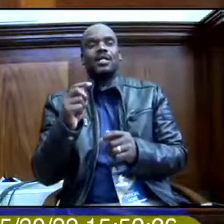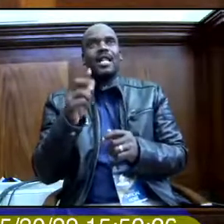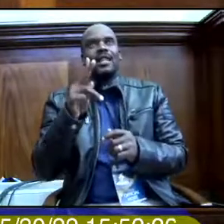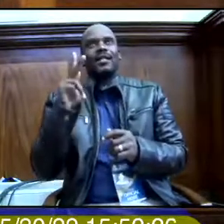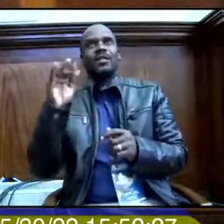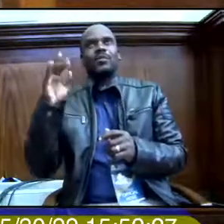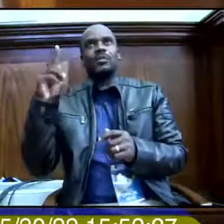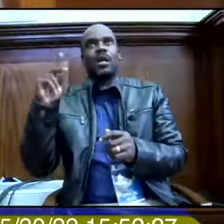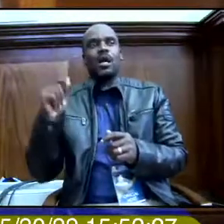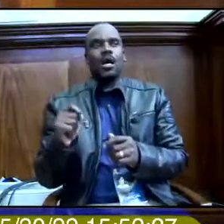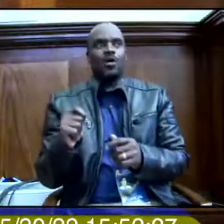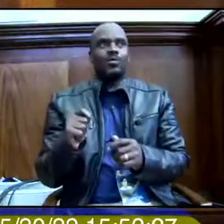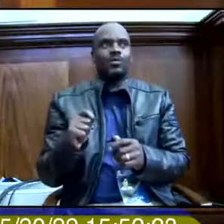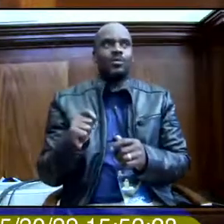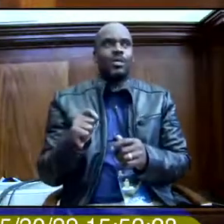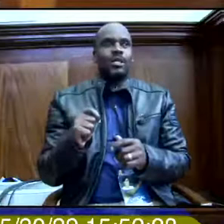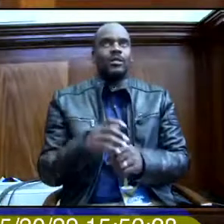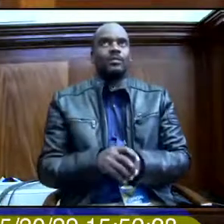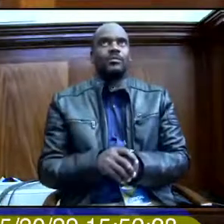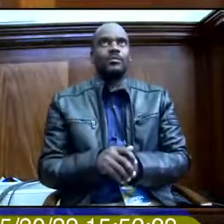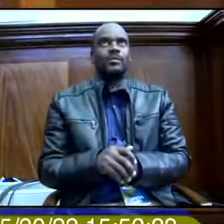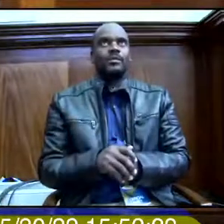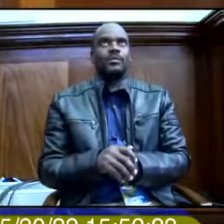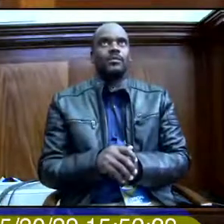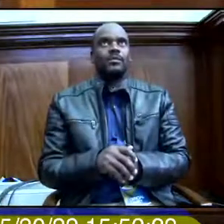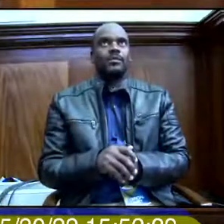on illicit products in our province